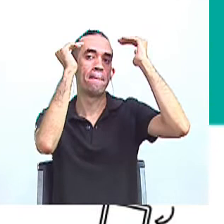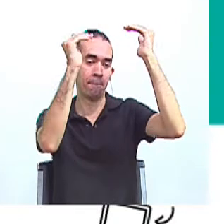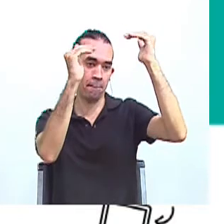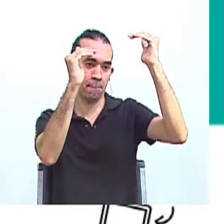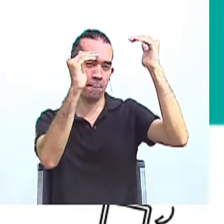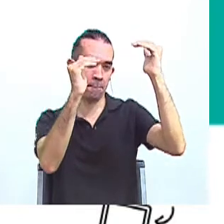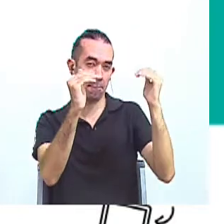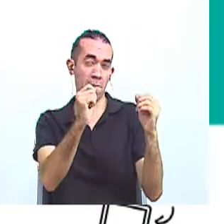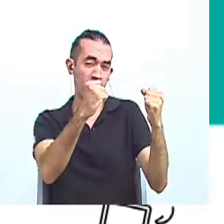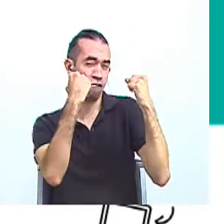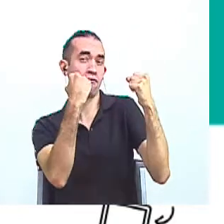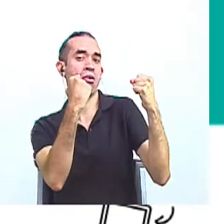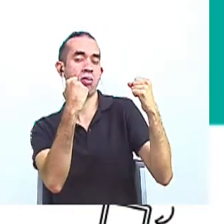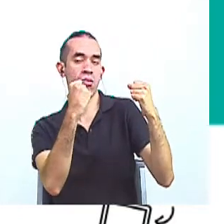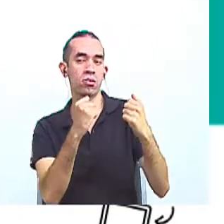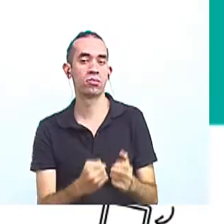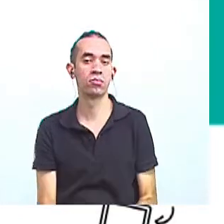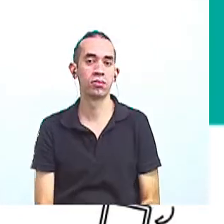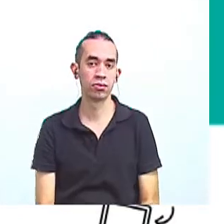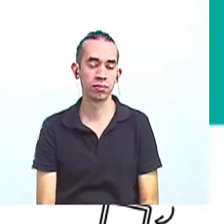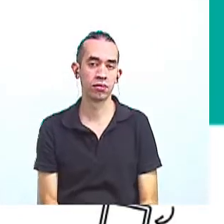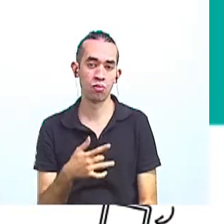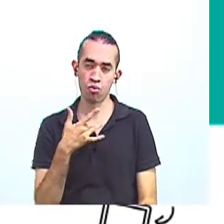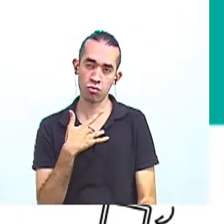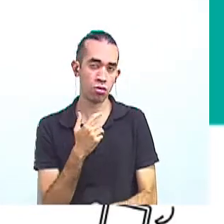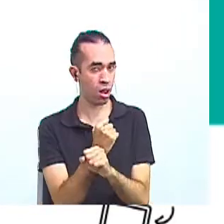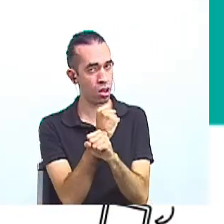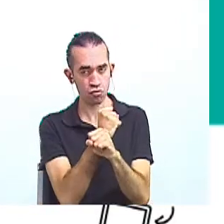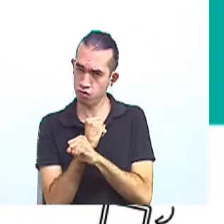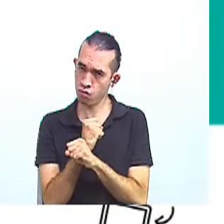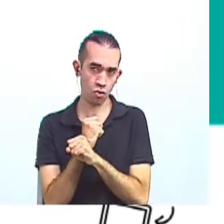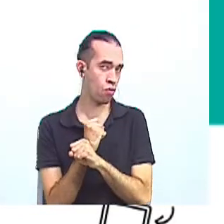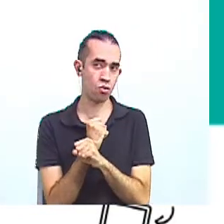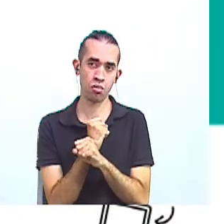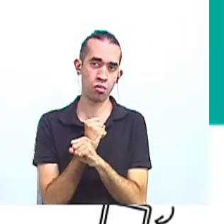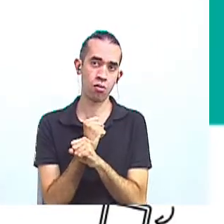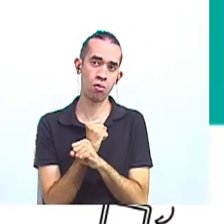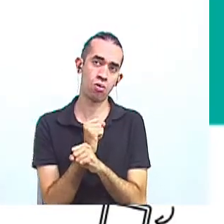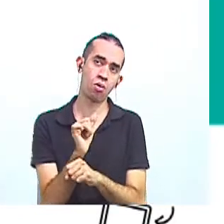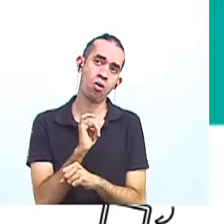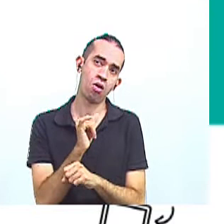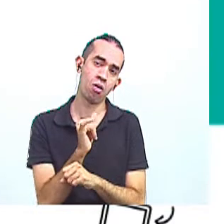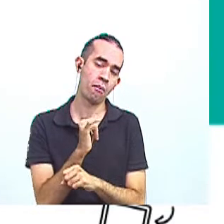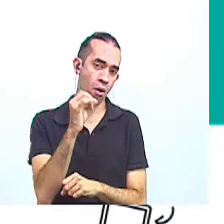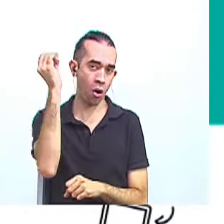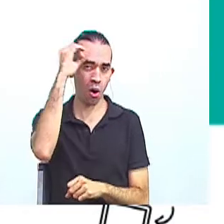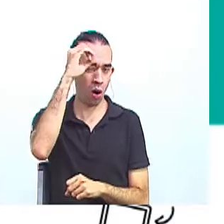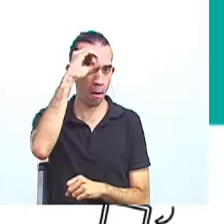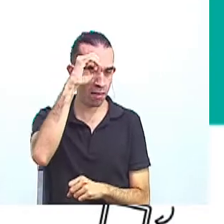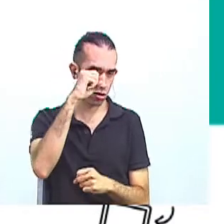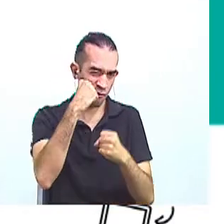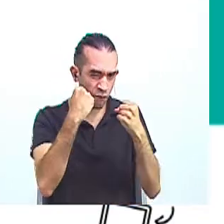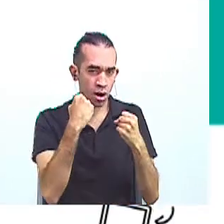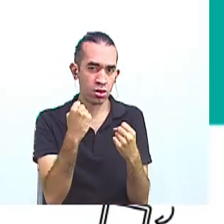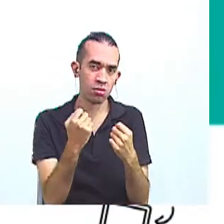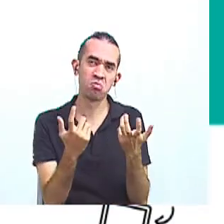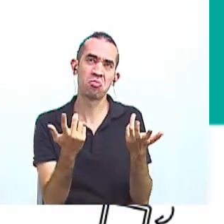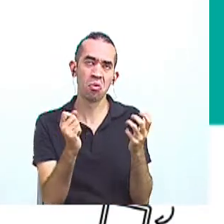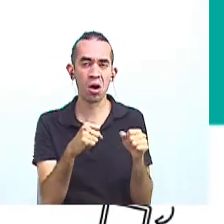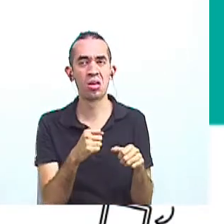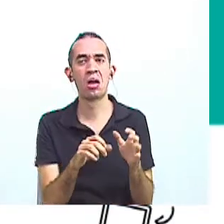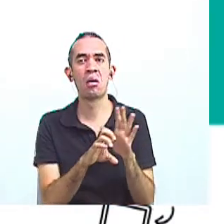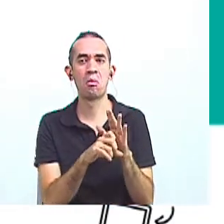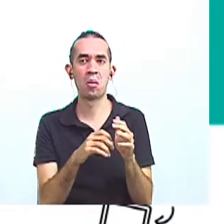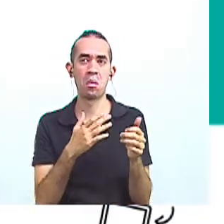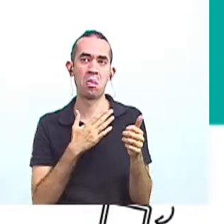view. So if you are not really sure that you or that your opinion is very strong, you can say something like, to